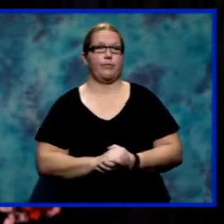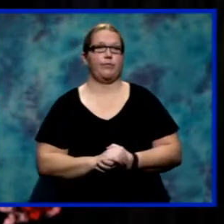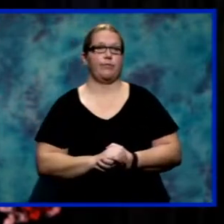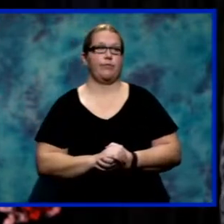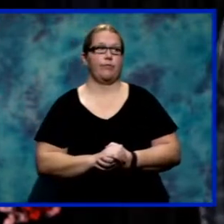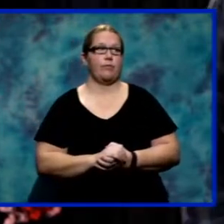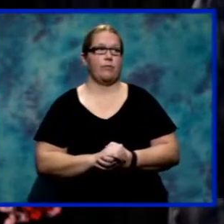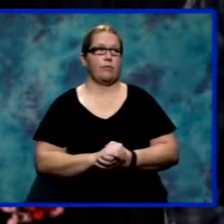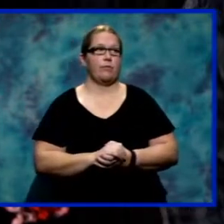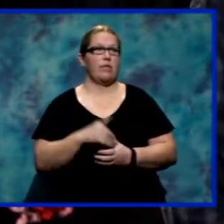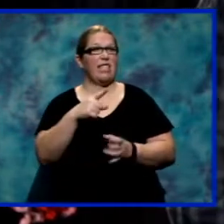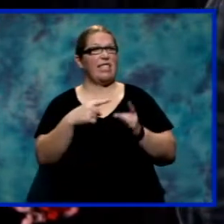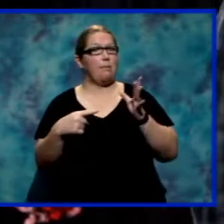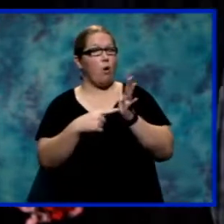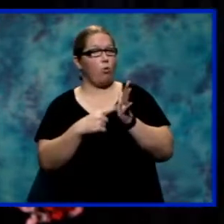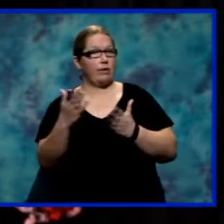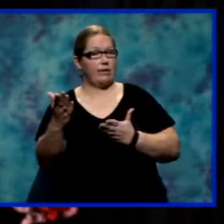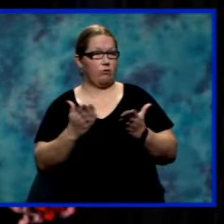It is an important series.